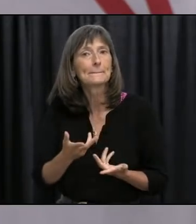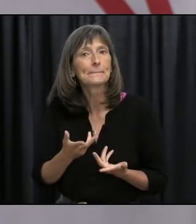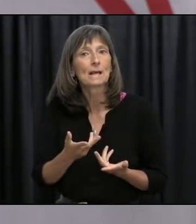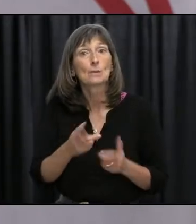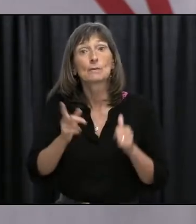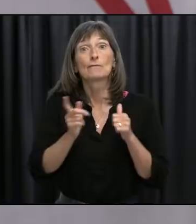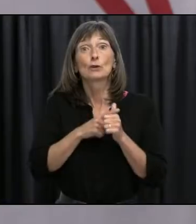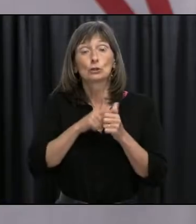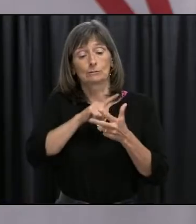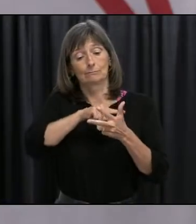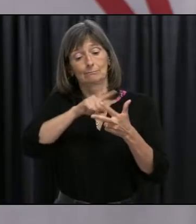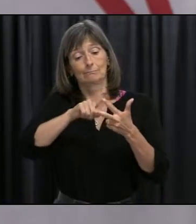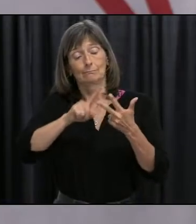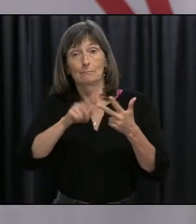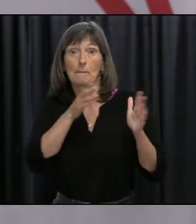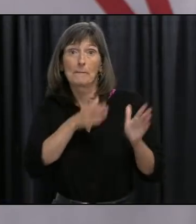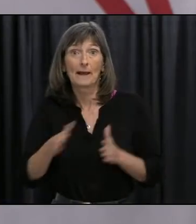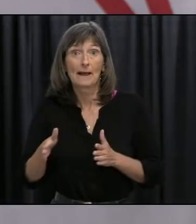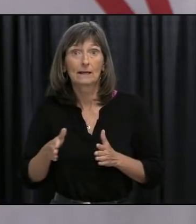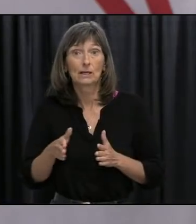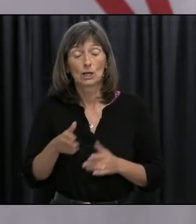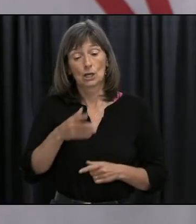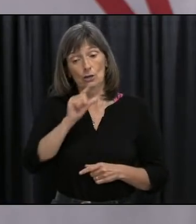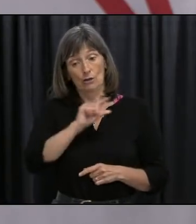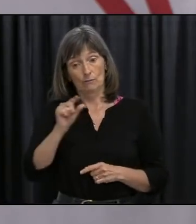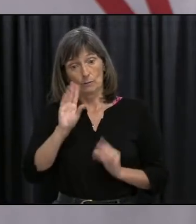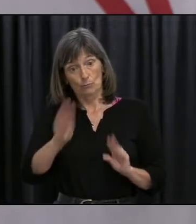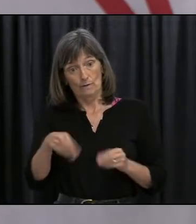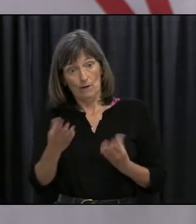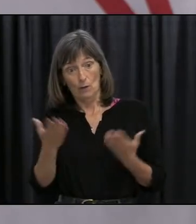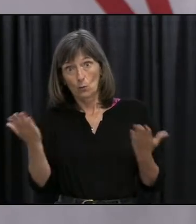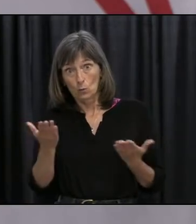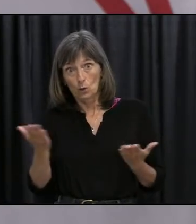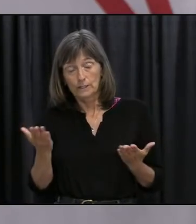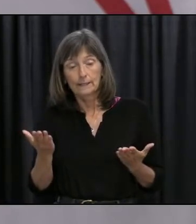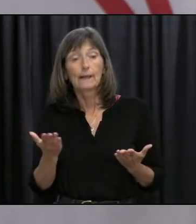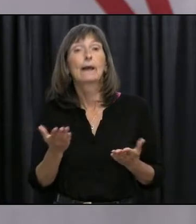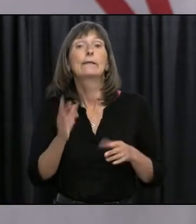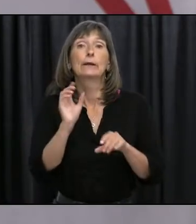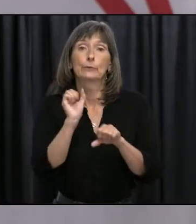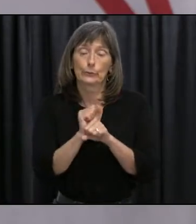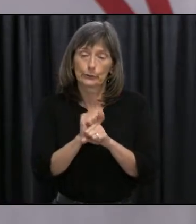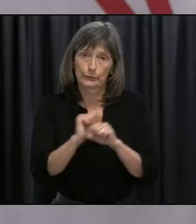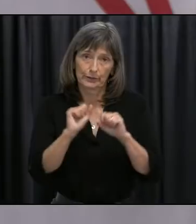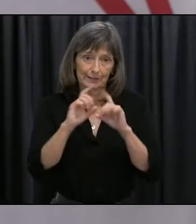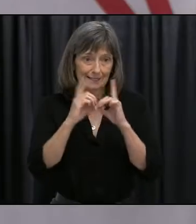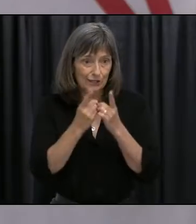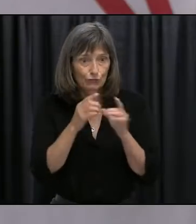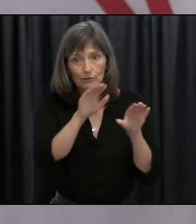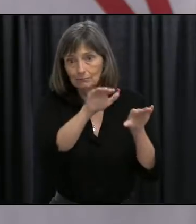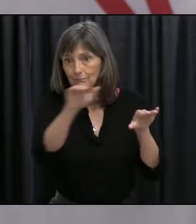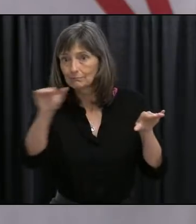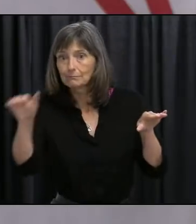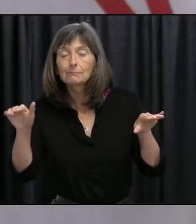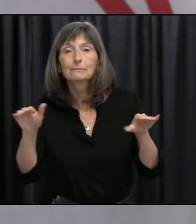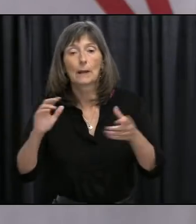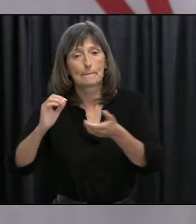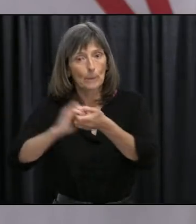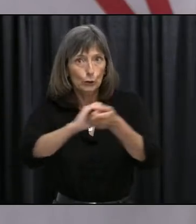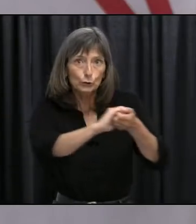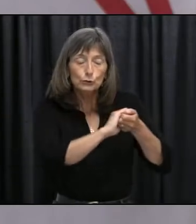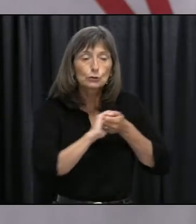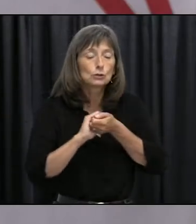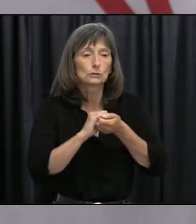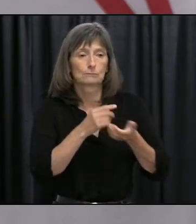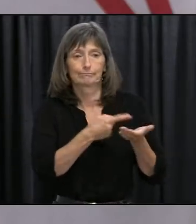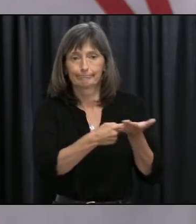and what will be provided by government, working with the school district, and then reaching out and working with all our partners who will have